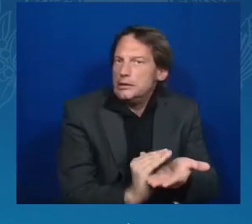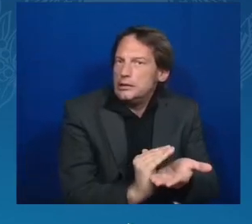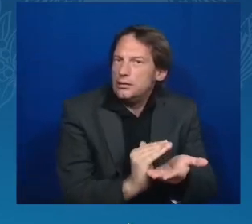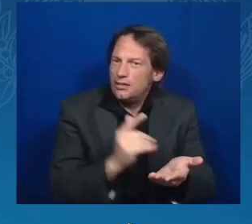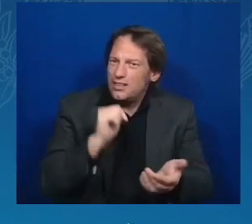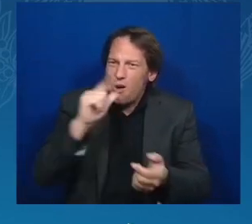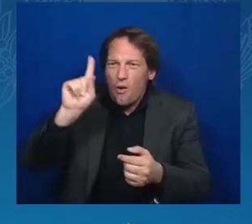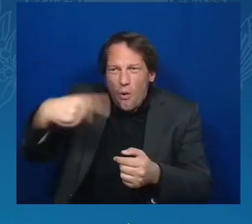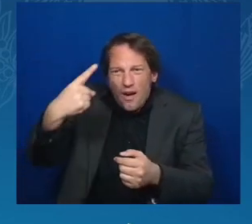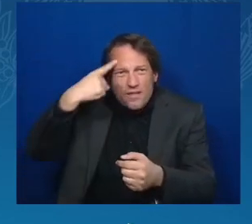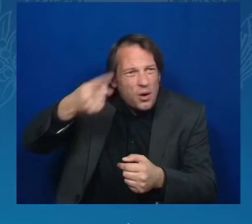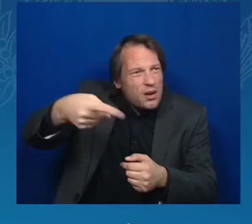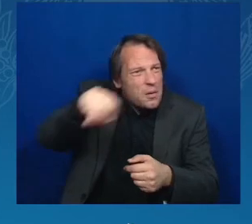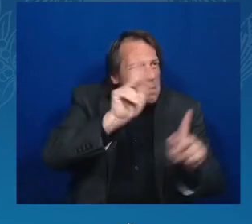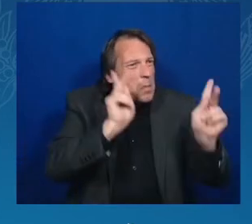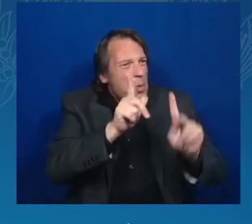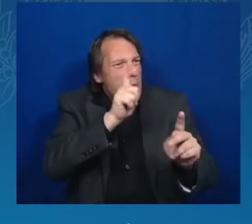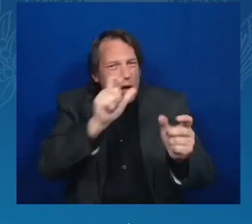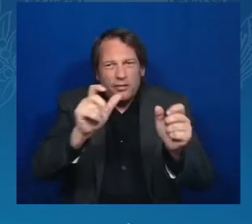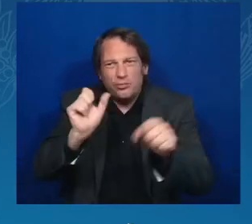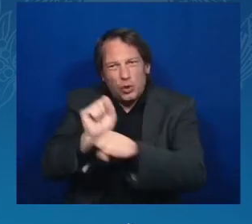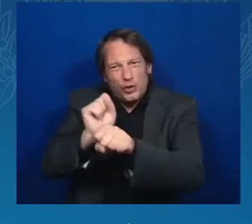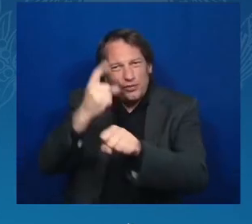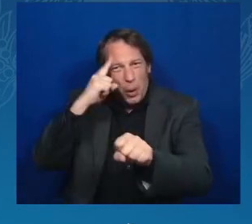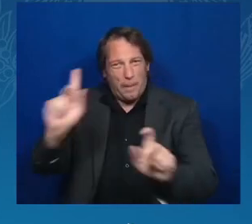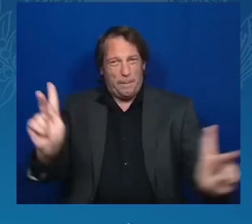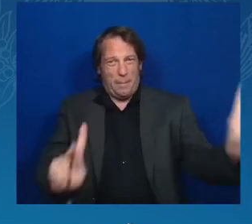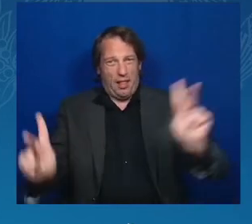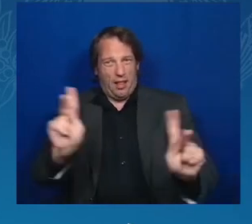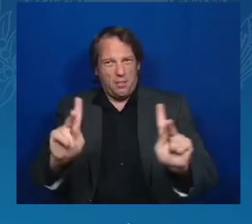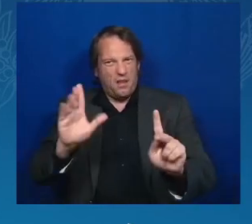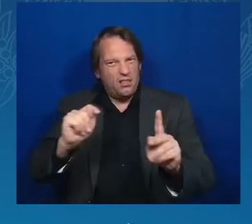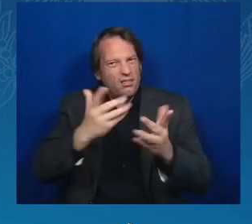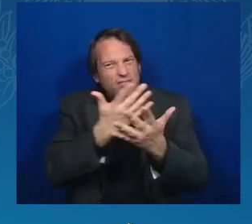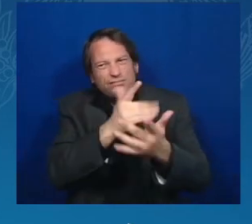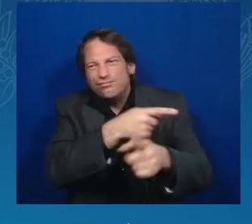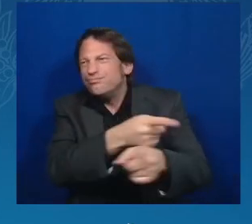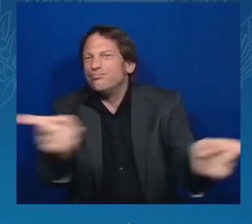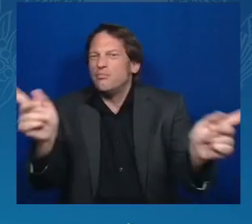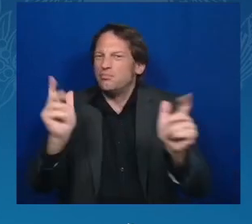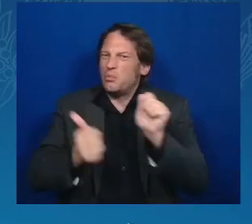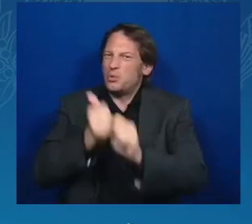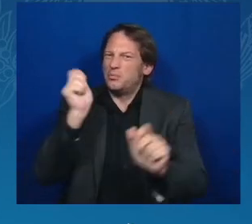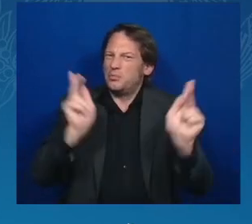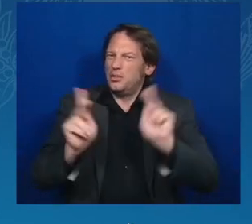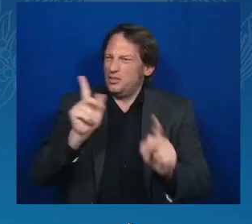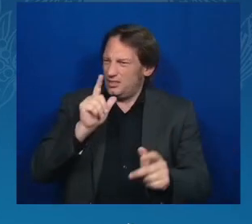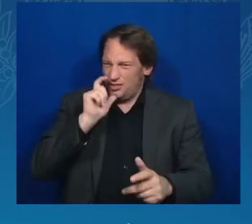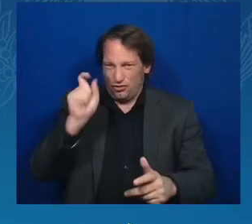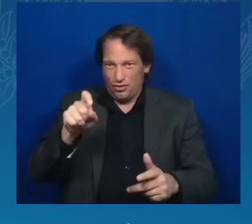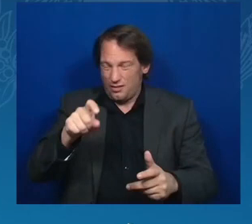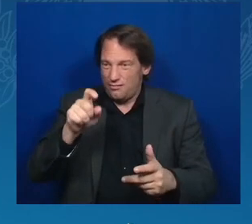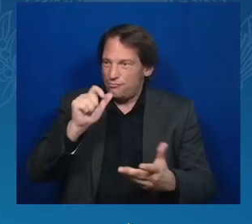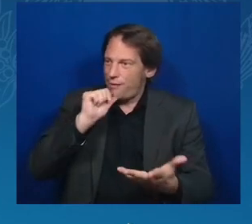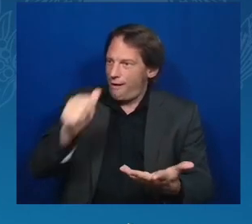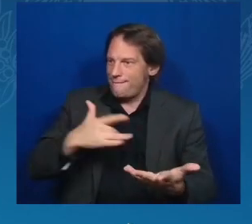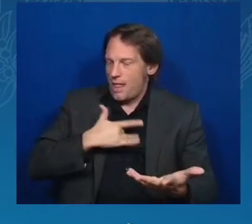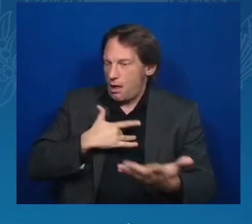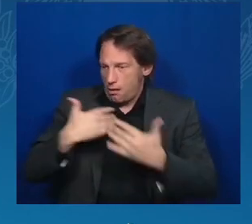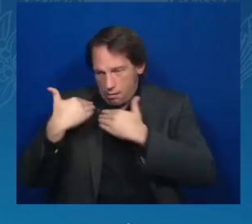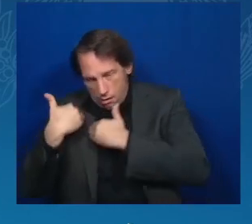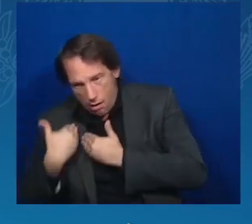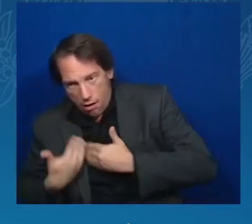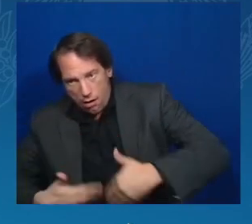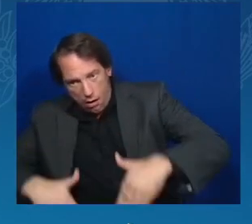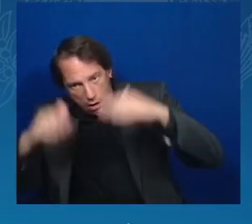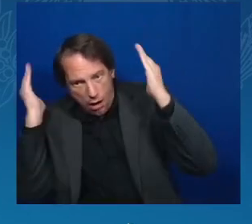we have forgiven on average $70,000 of student loan debt for over 850,000 public